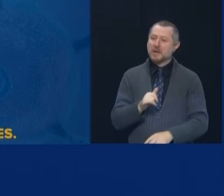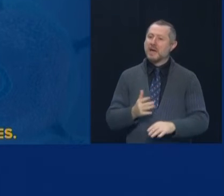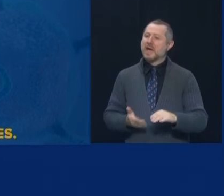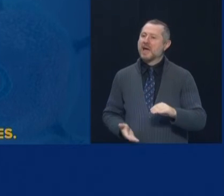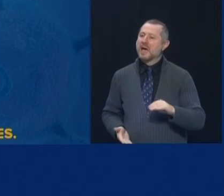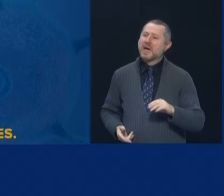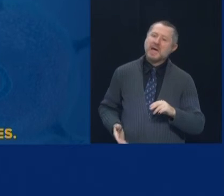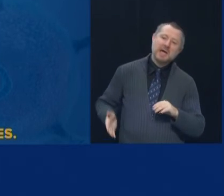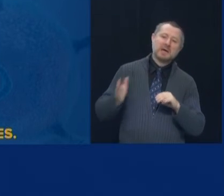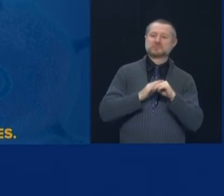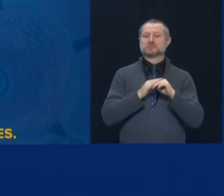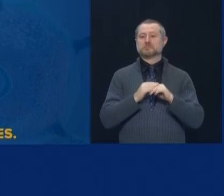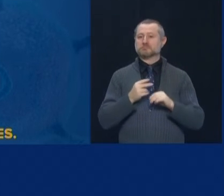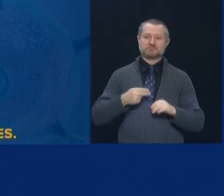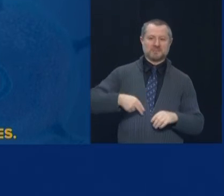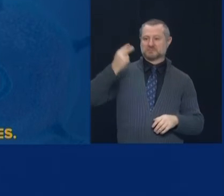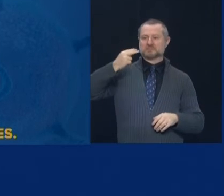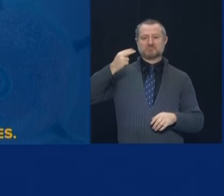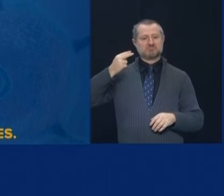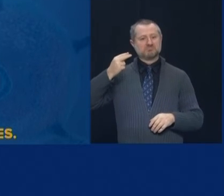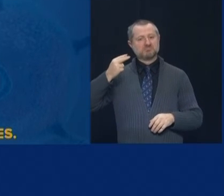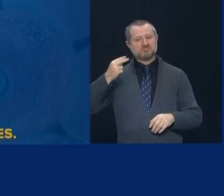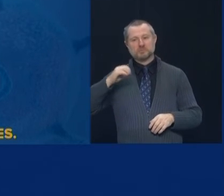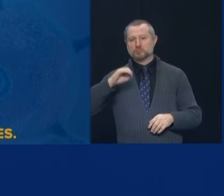percentage on every level.